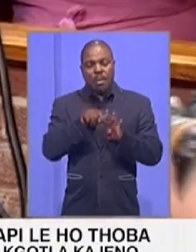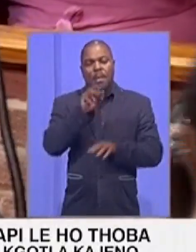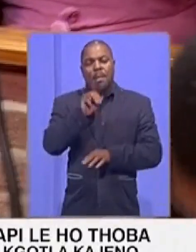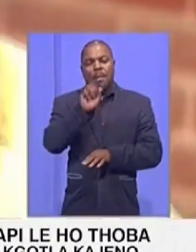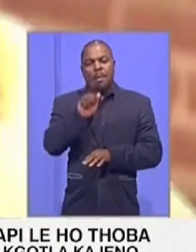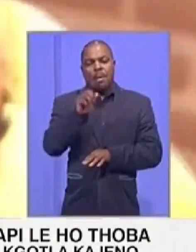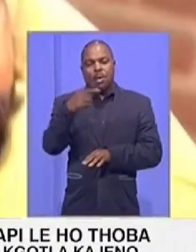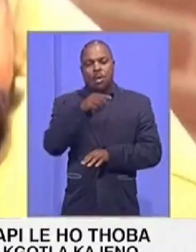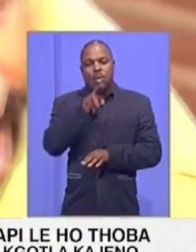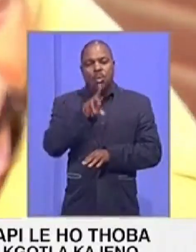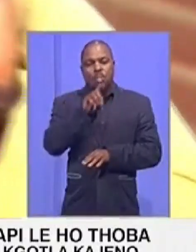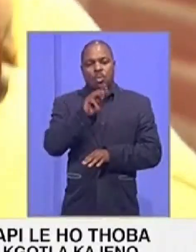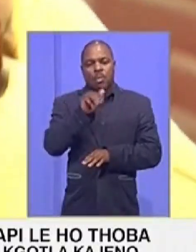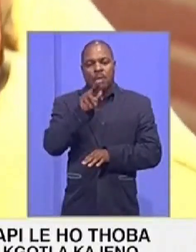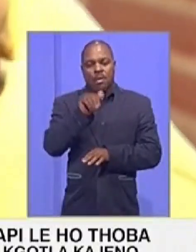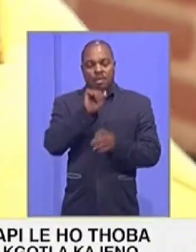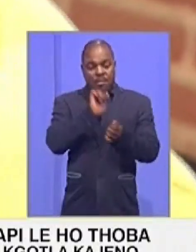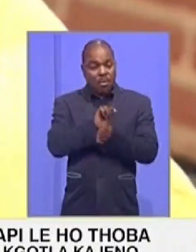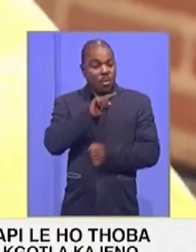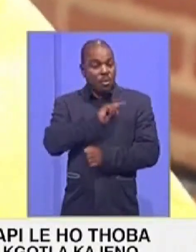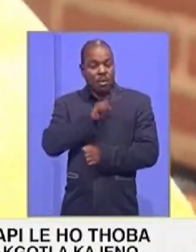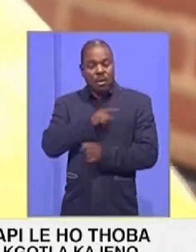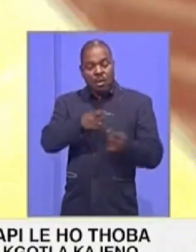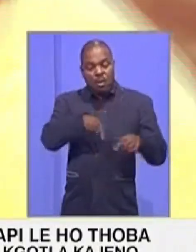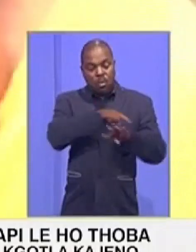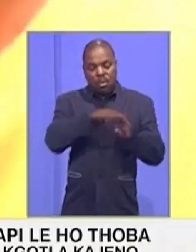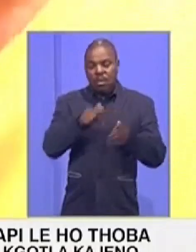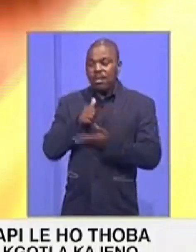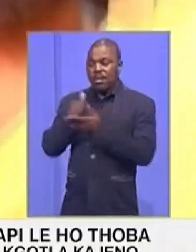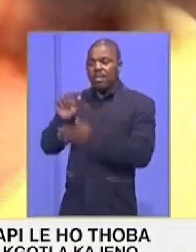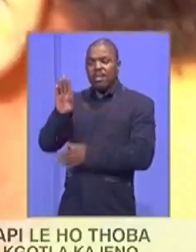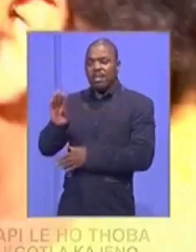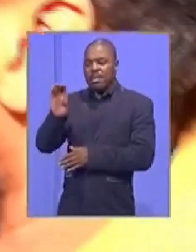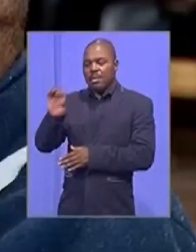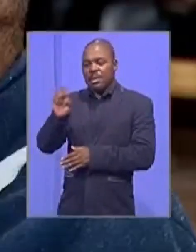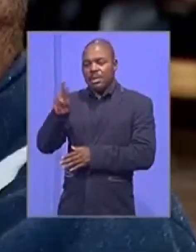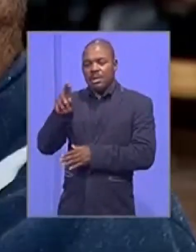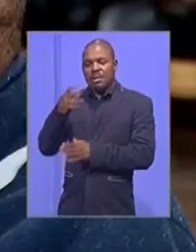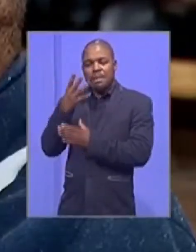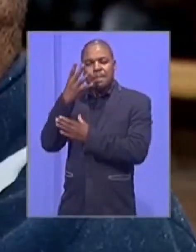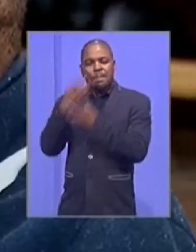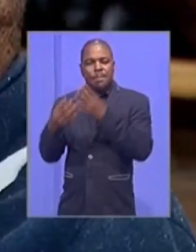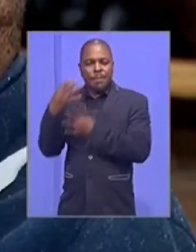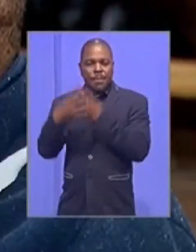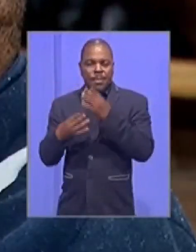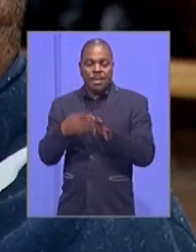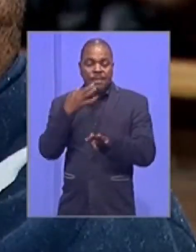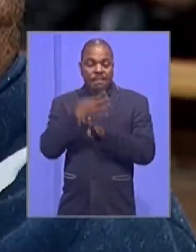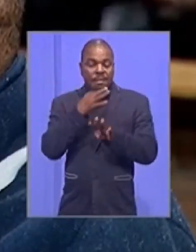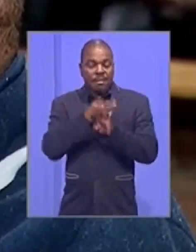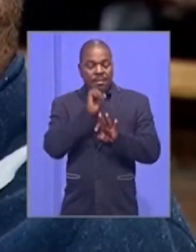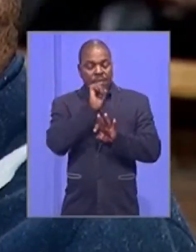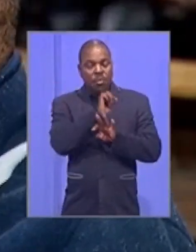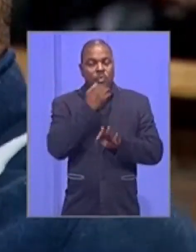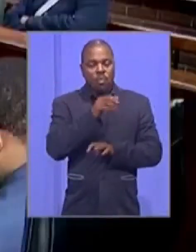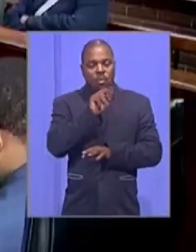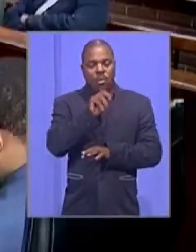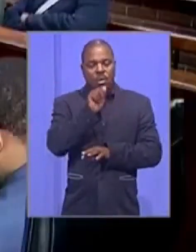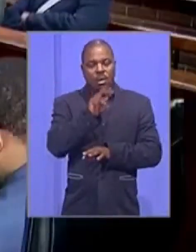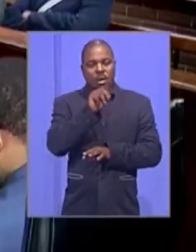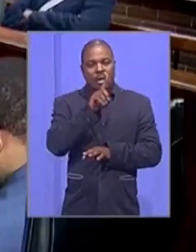ke tatofatso ya go thusa Bester go ngwega kwa kgolegelong le go kgoreletsa molao. Rragwe Dr Nandipha e leng Zolile